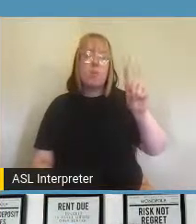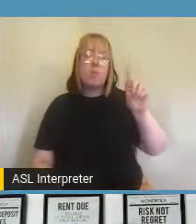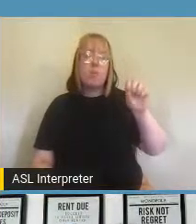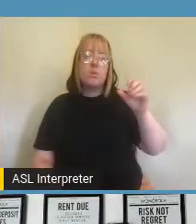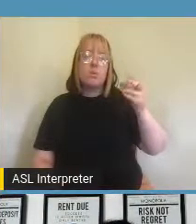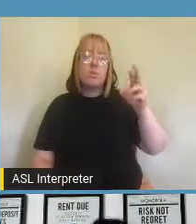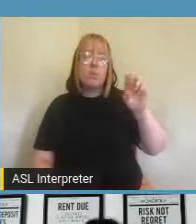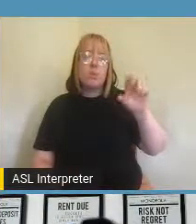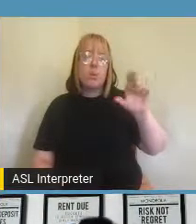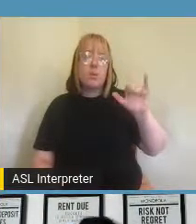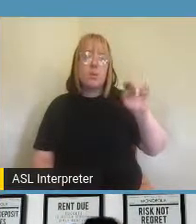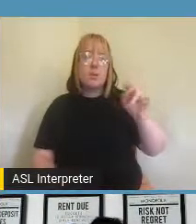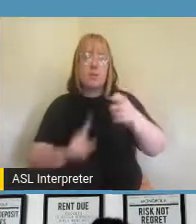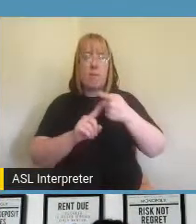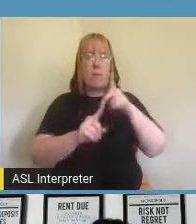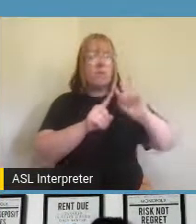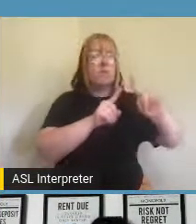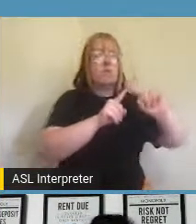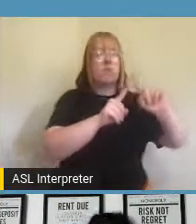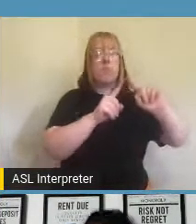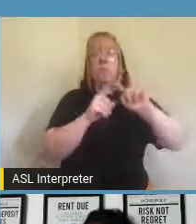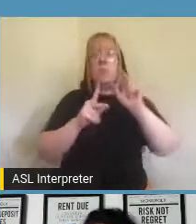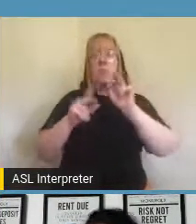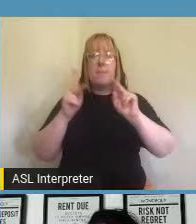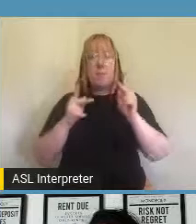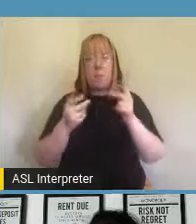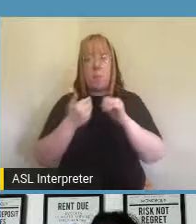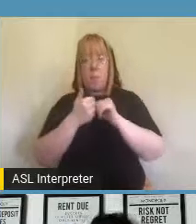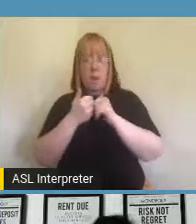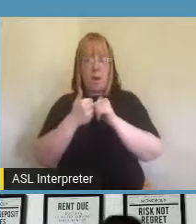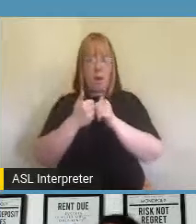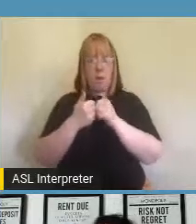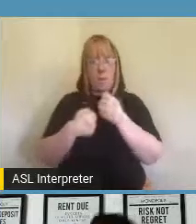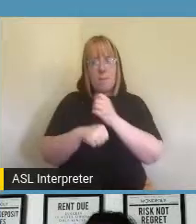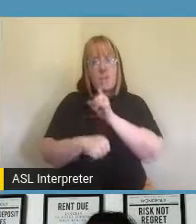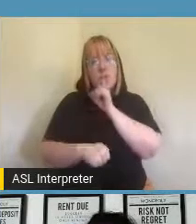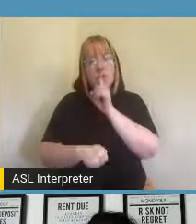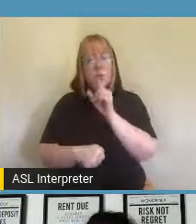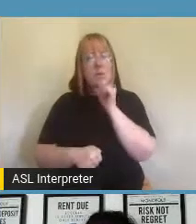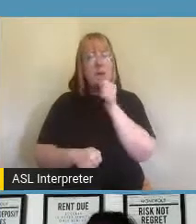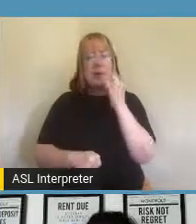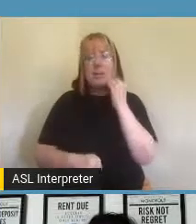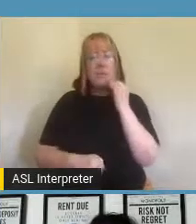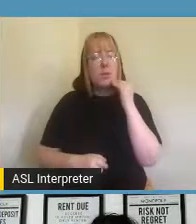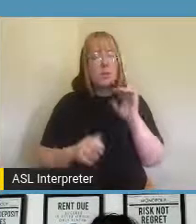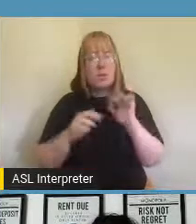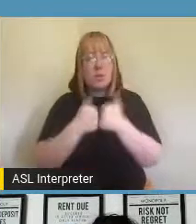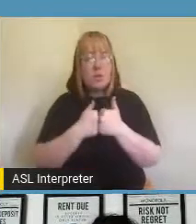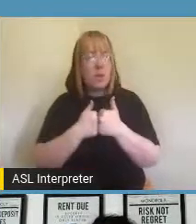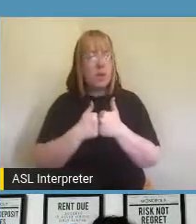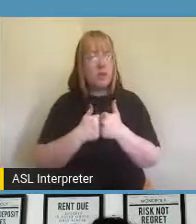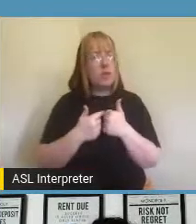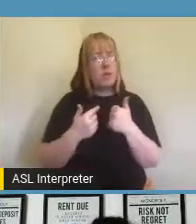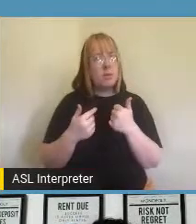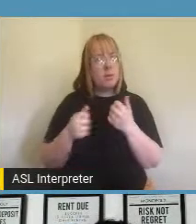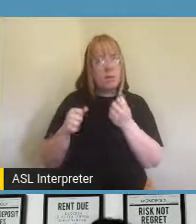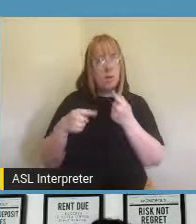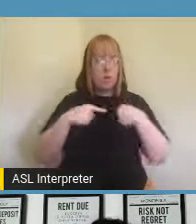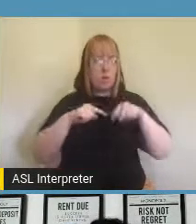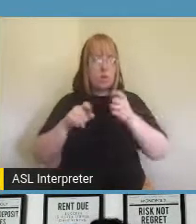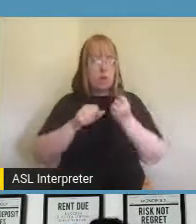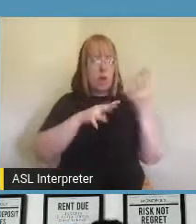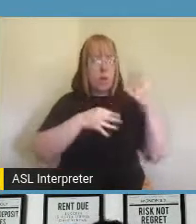do I make sure that, they're not experiencing any challenges around the upload process, the